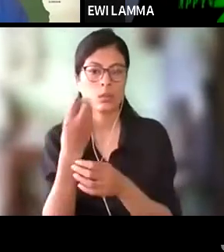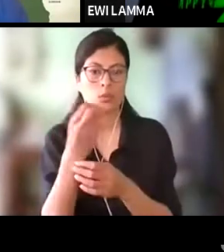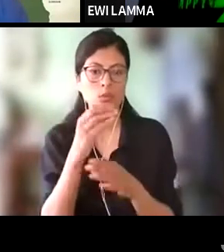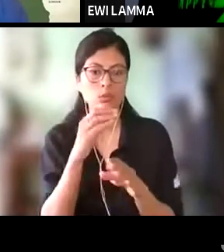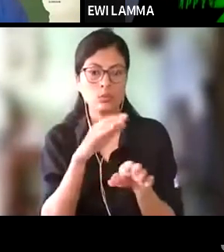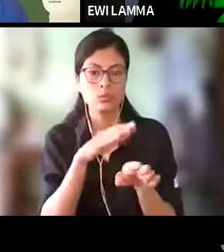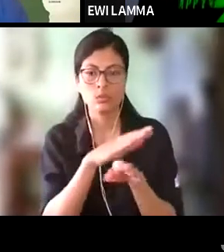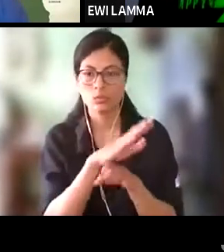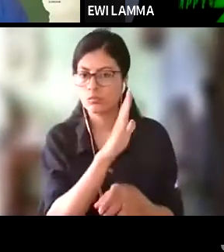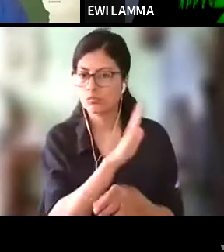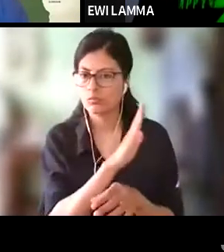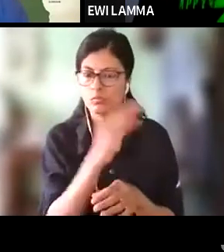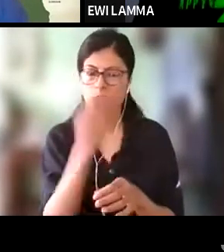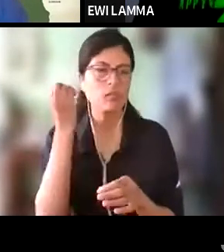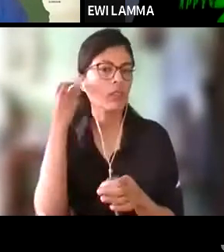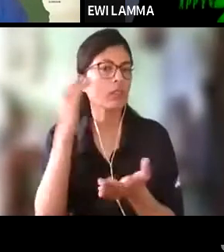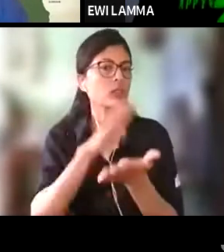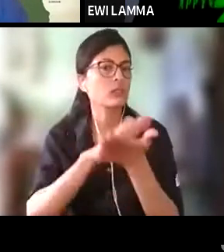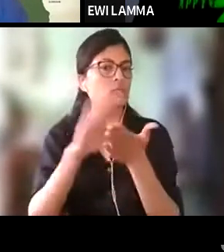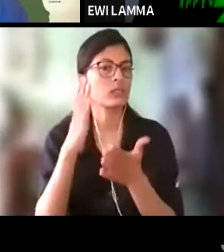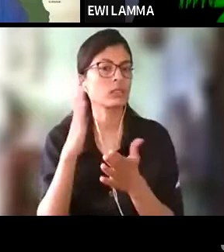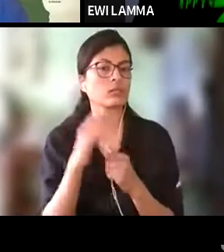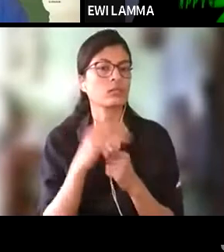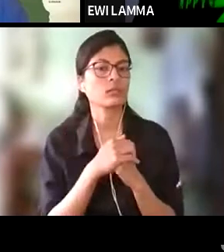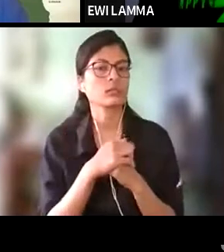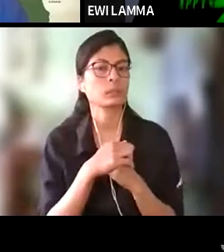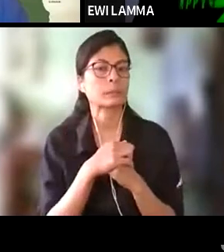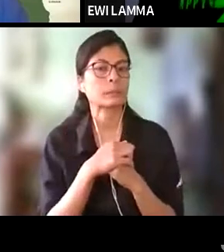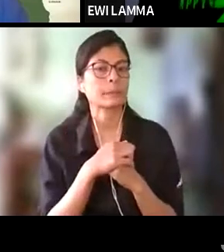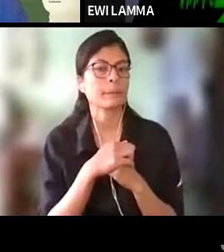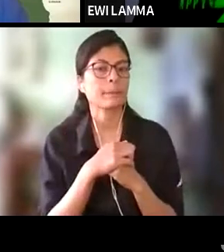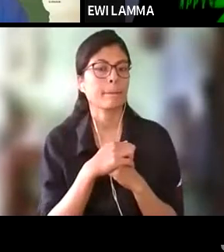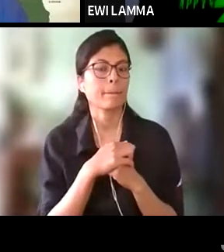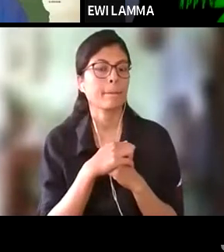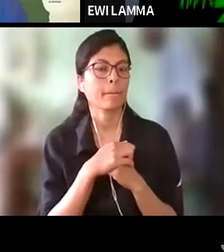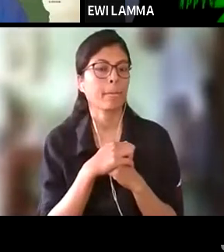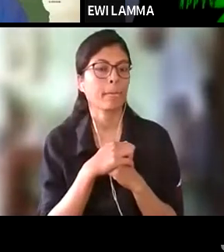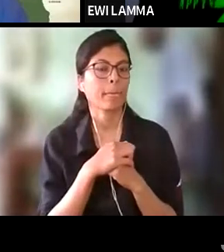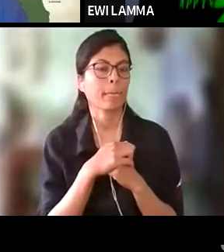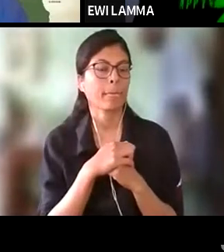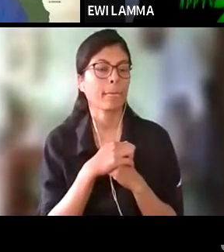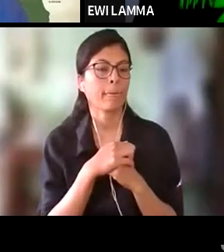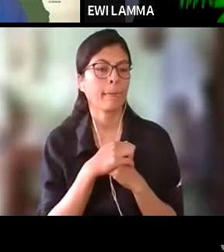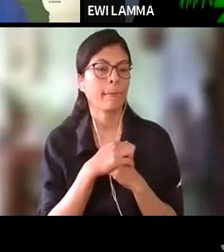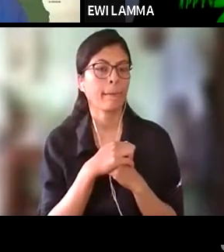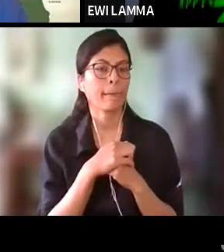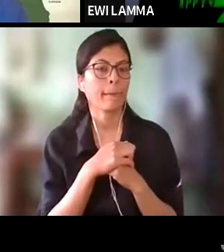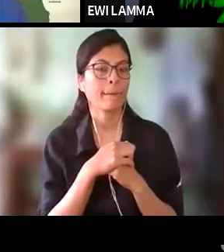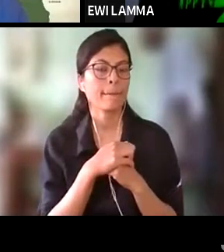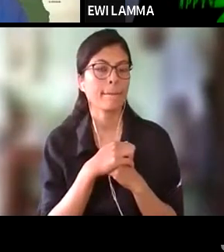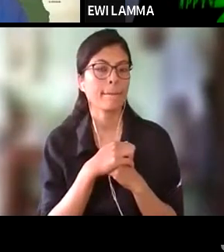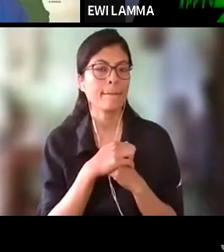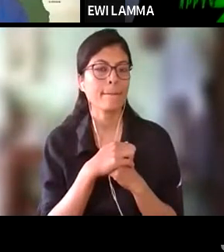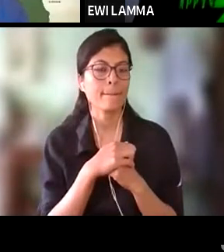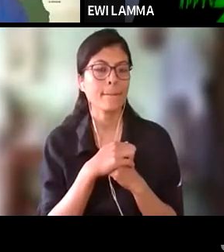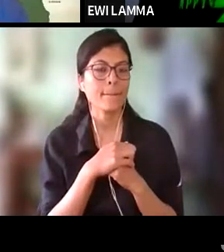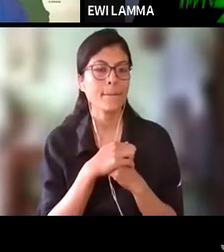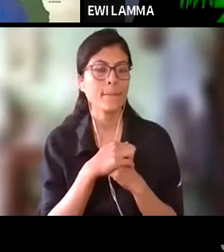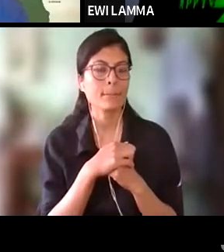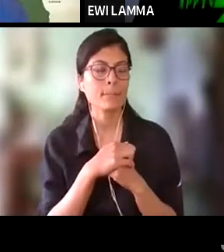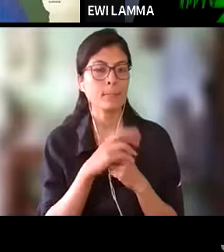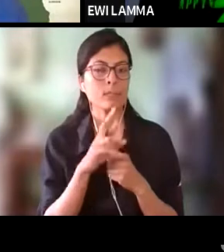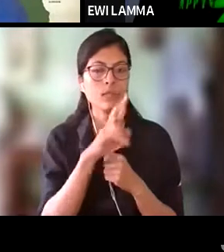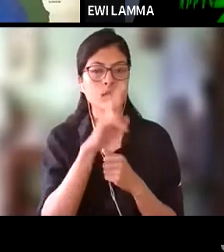stay here and cope. So I could advise you to train your community